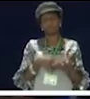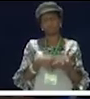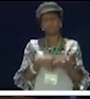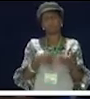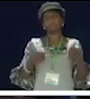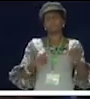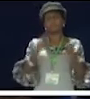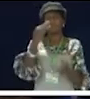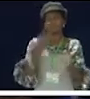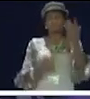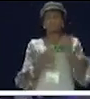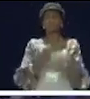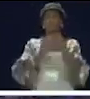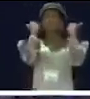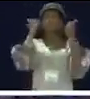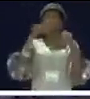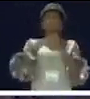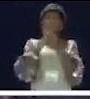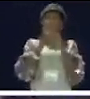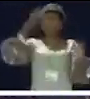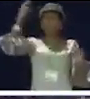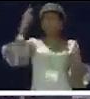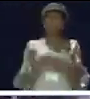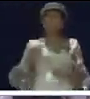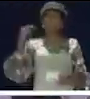let your fire consume.